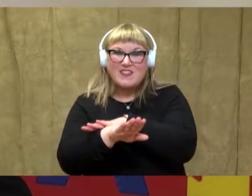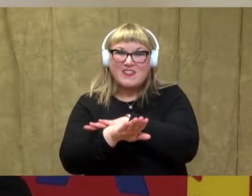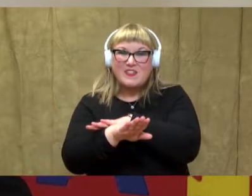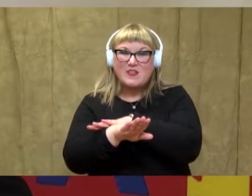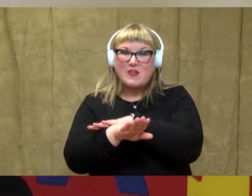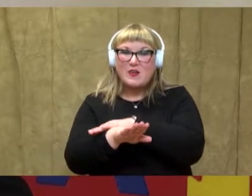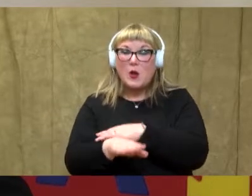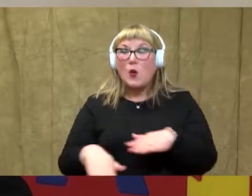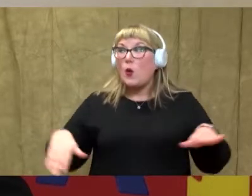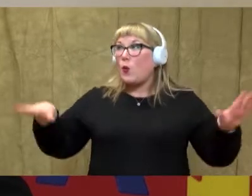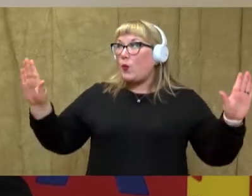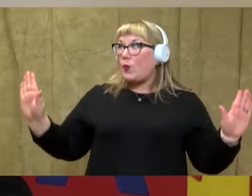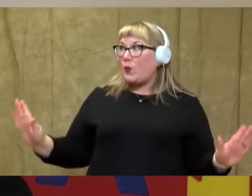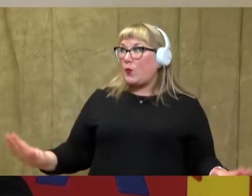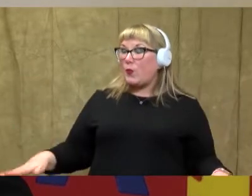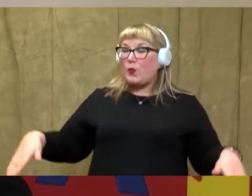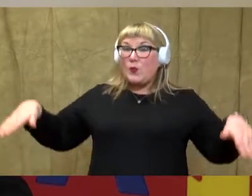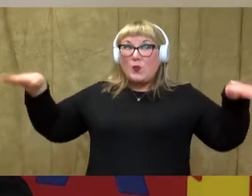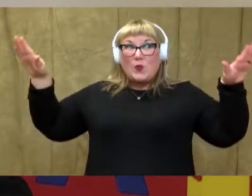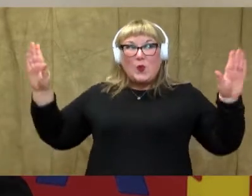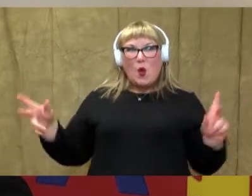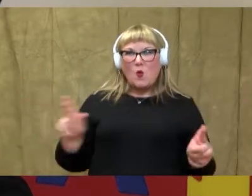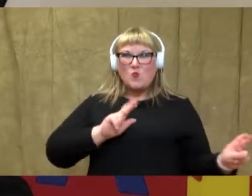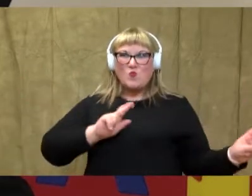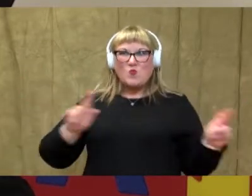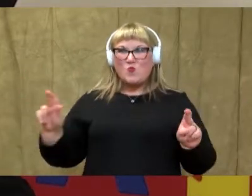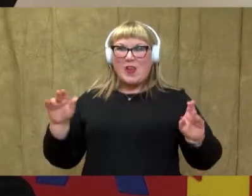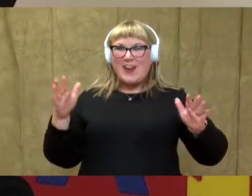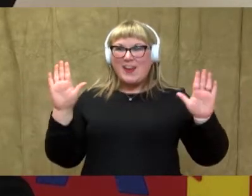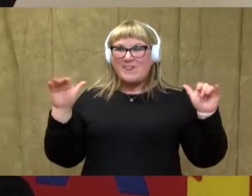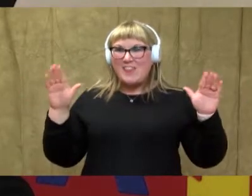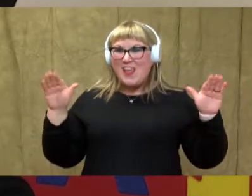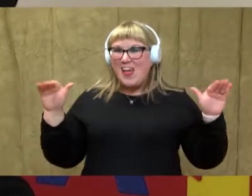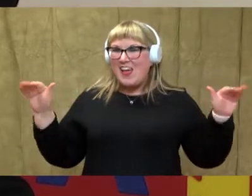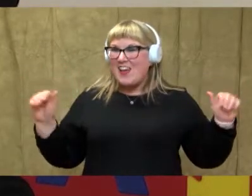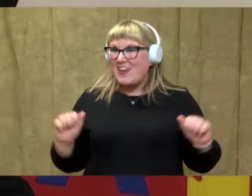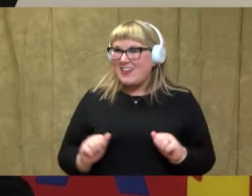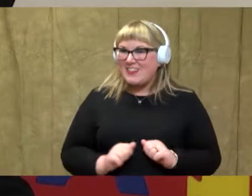They pump their wings, get ready to fly.